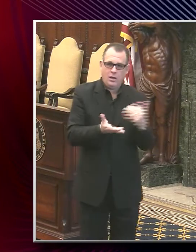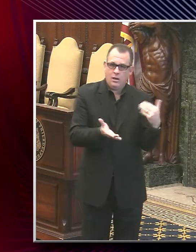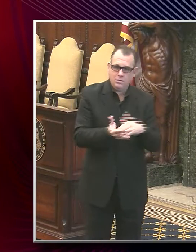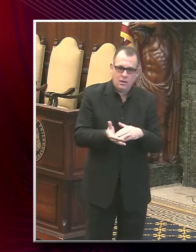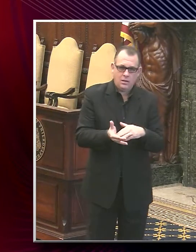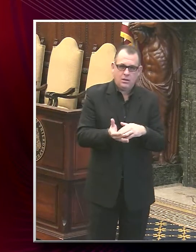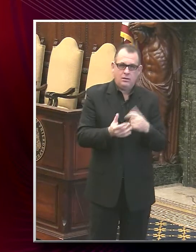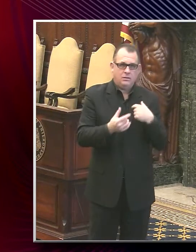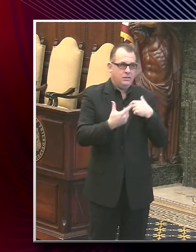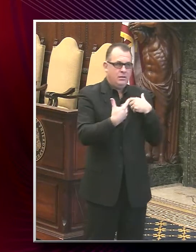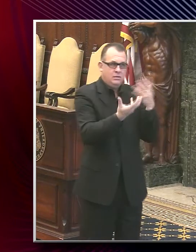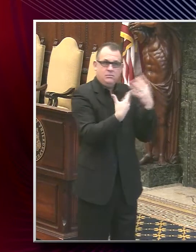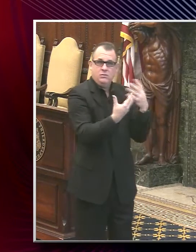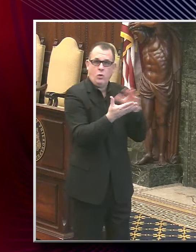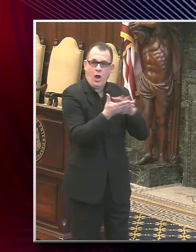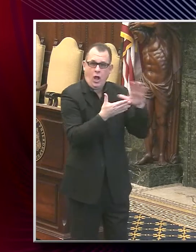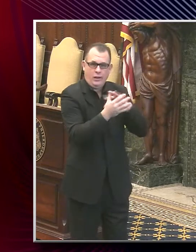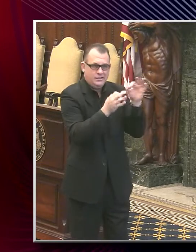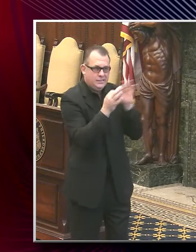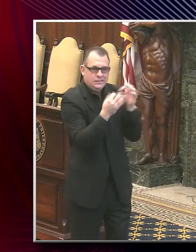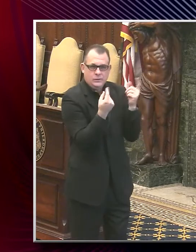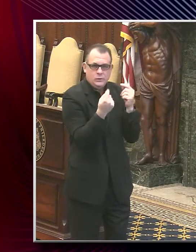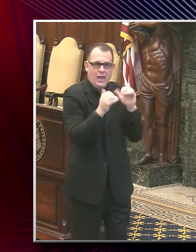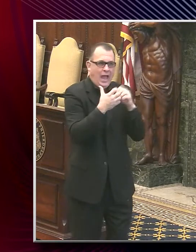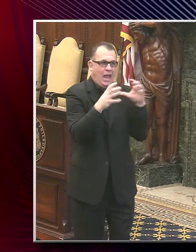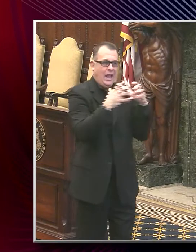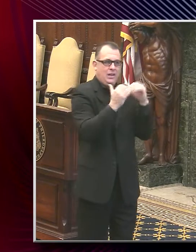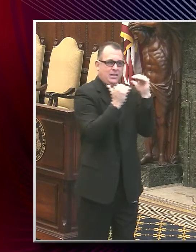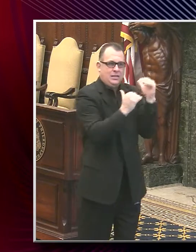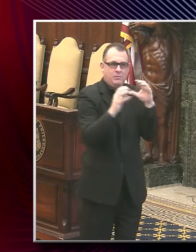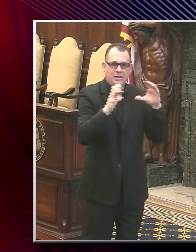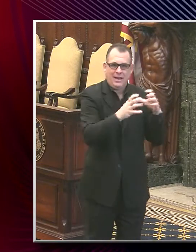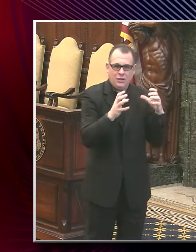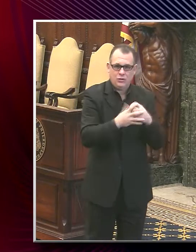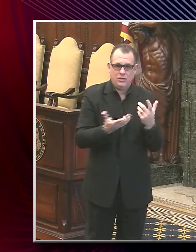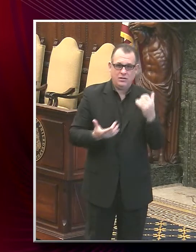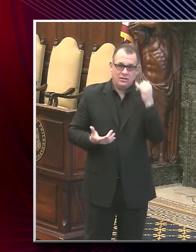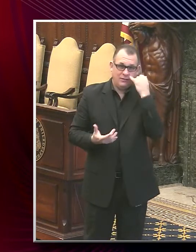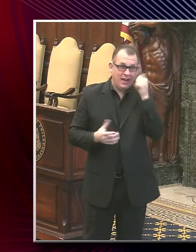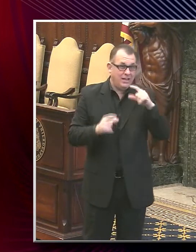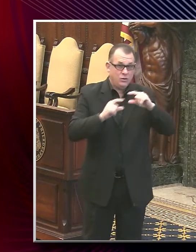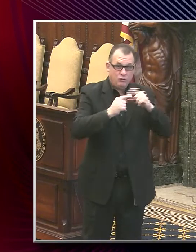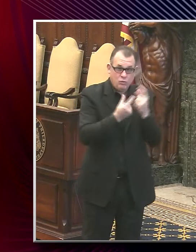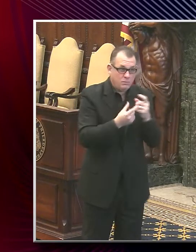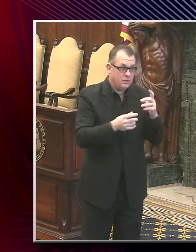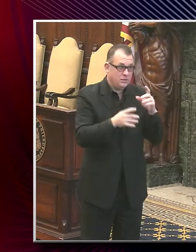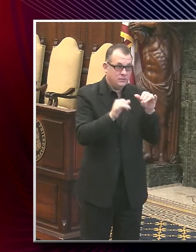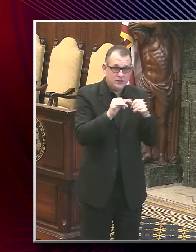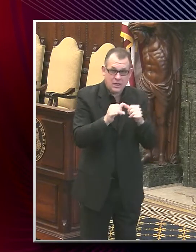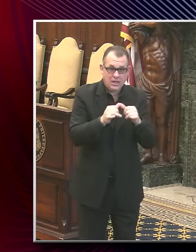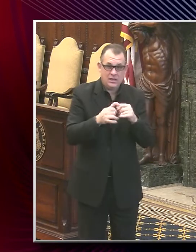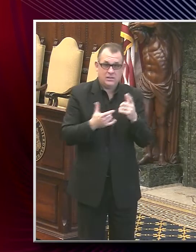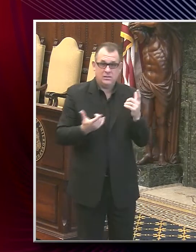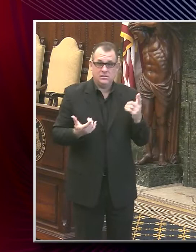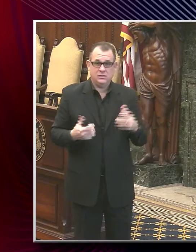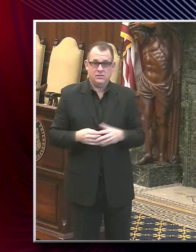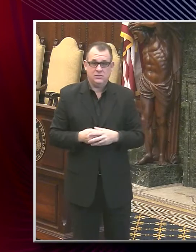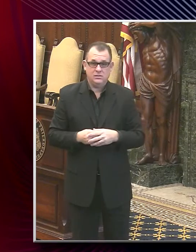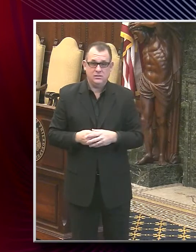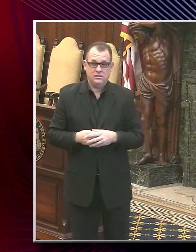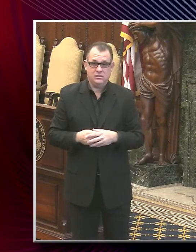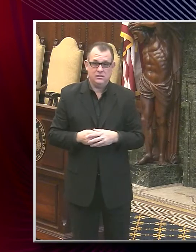we're working with the colleges to try to prevent social gatherings among the students of any size. That's for their sake, as well as the city as a